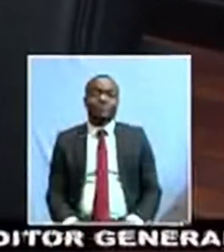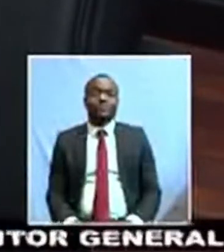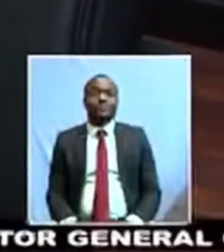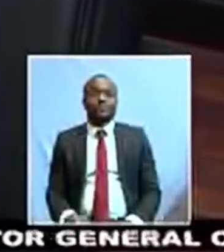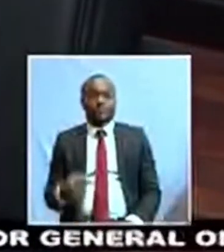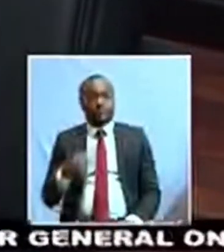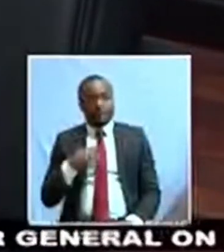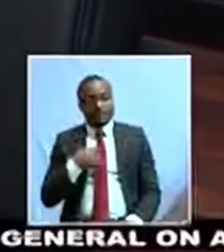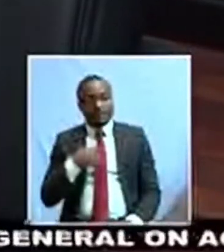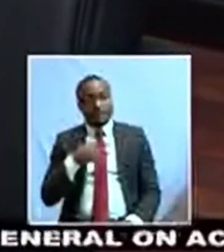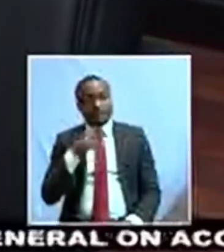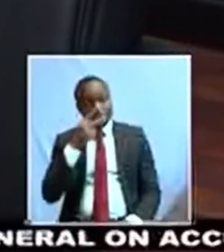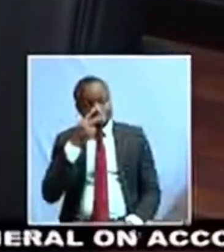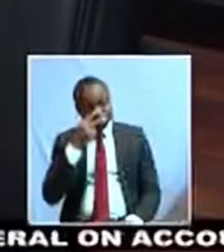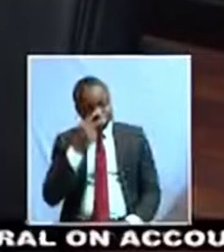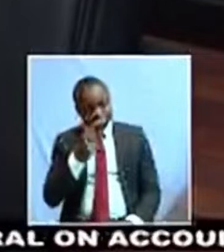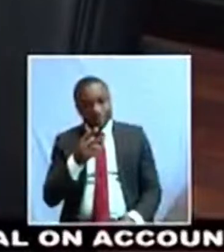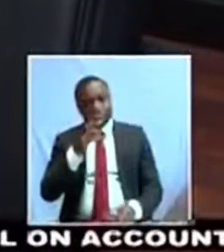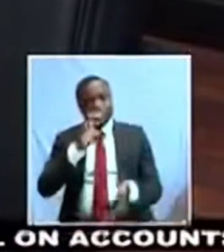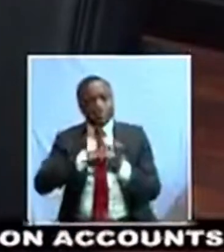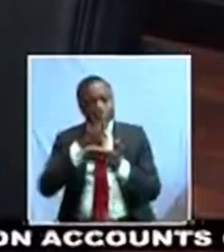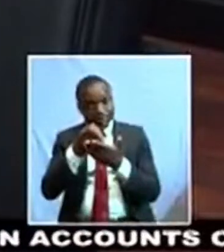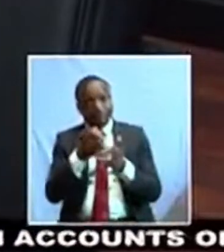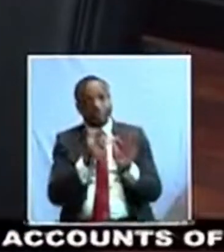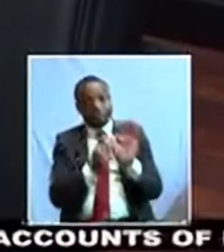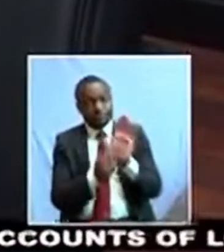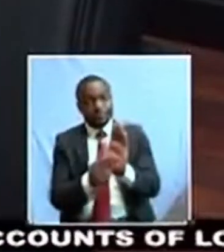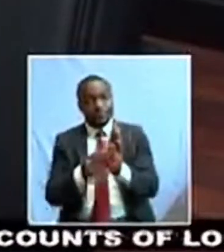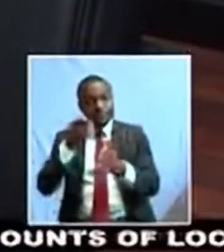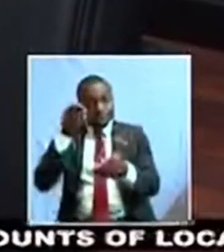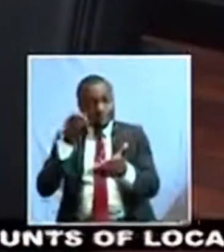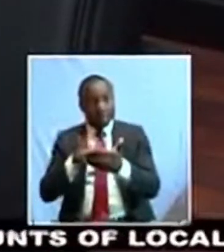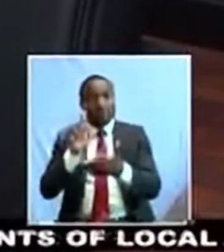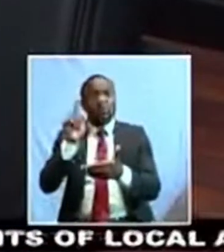So I'm looking for evidence to prove that this